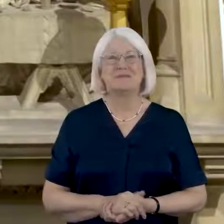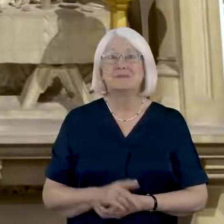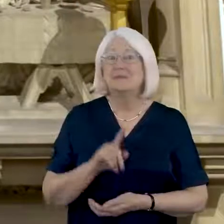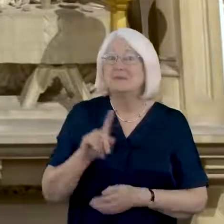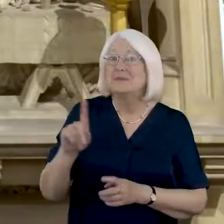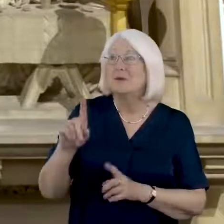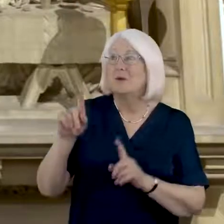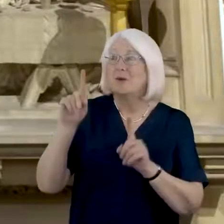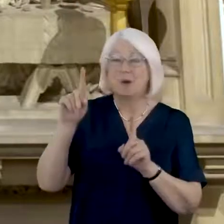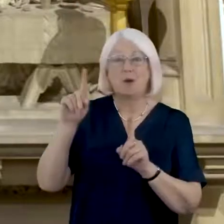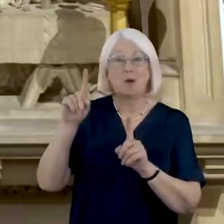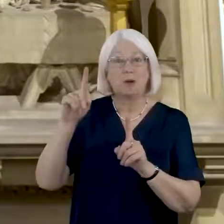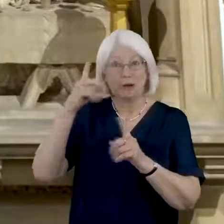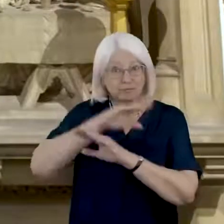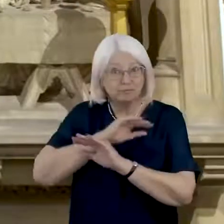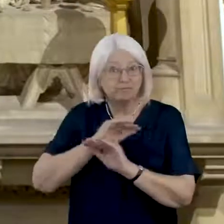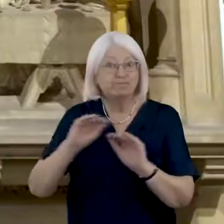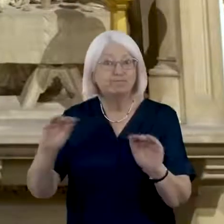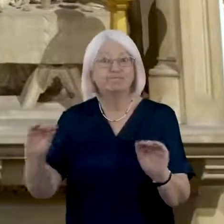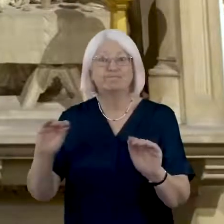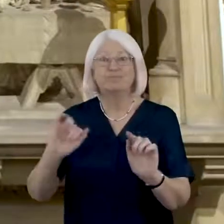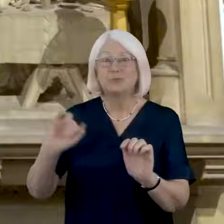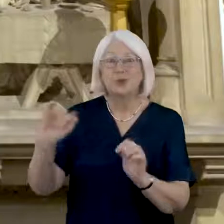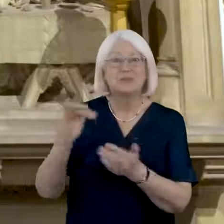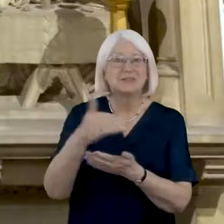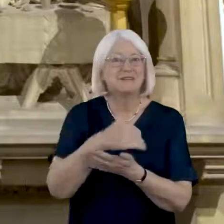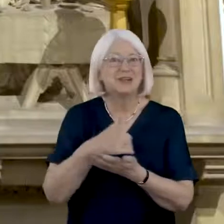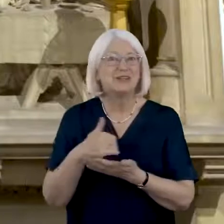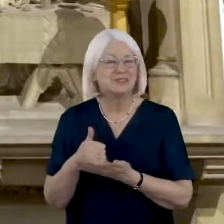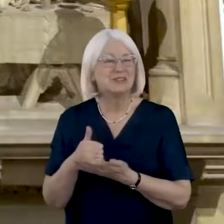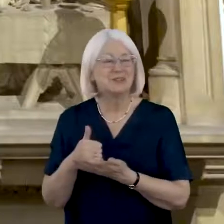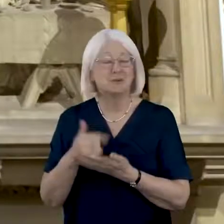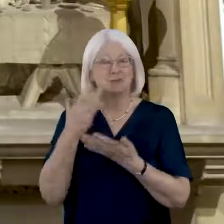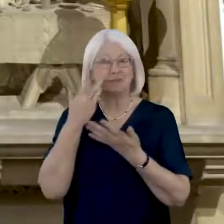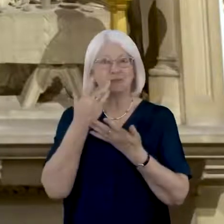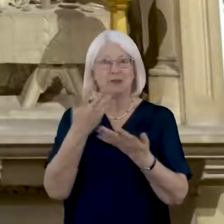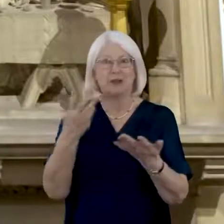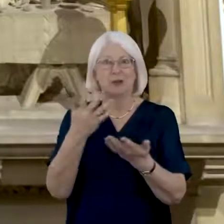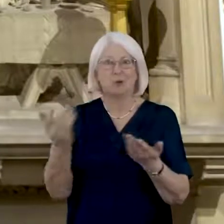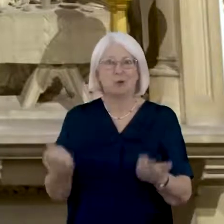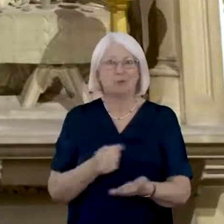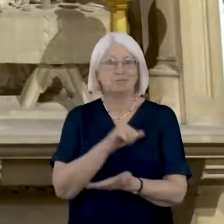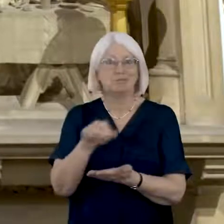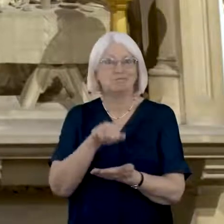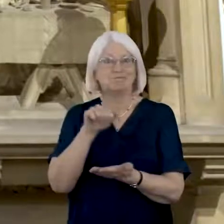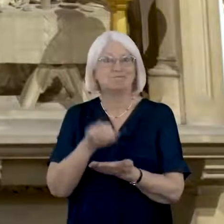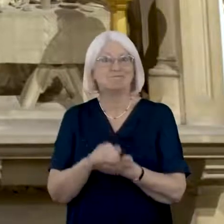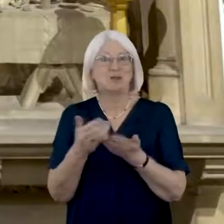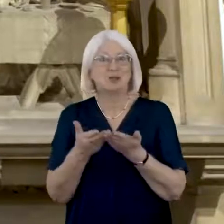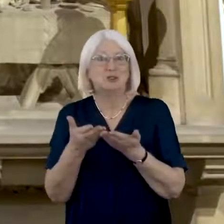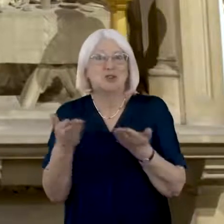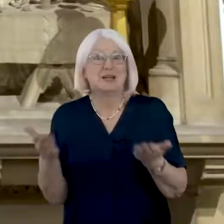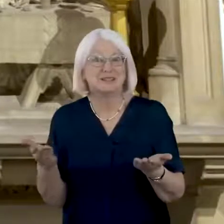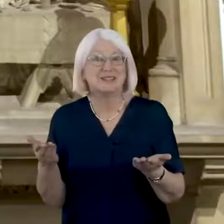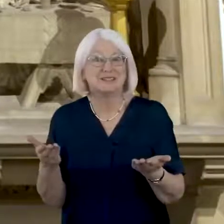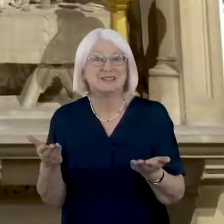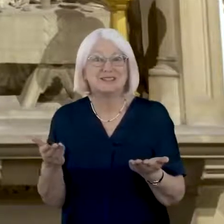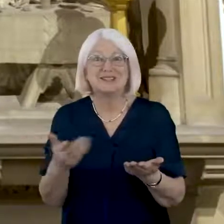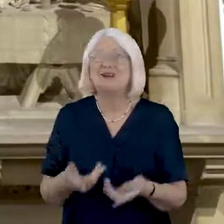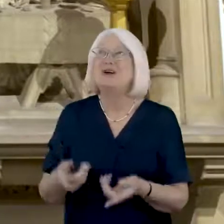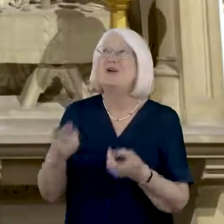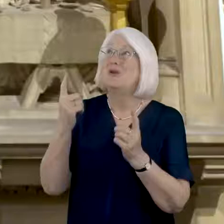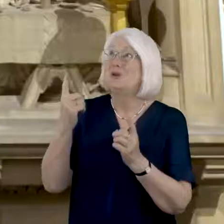You, Lord, have made known your salvation and reveal your justice in the sight of the nations. Lord, have